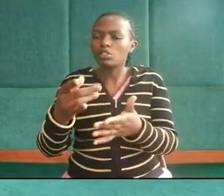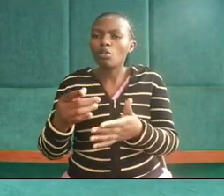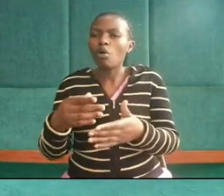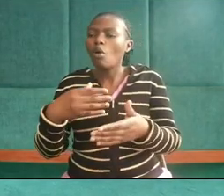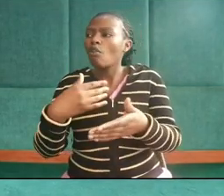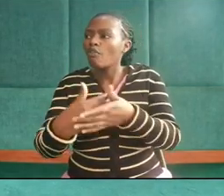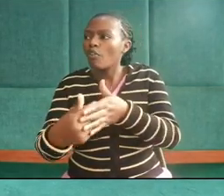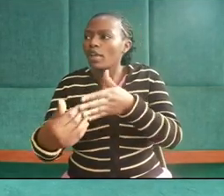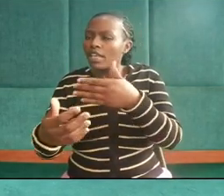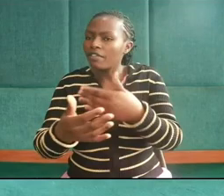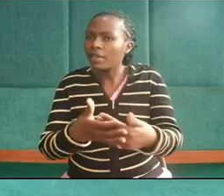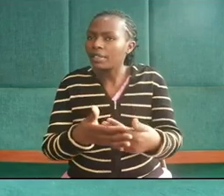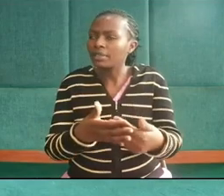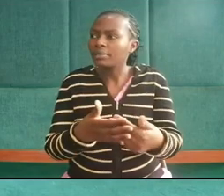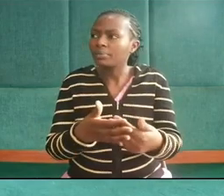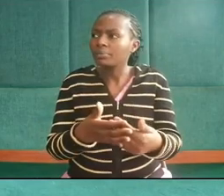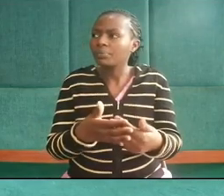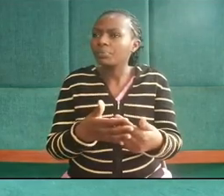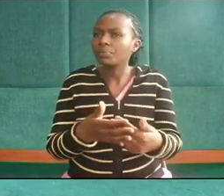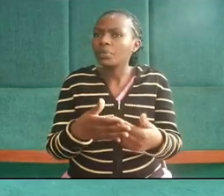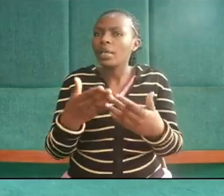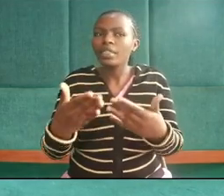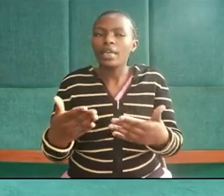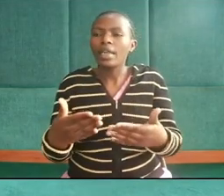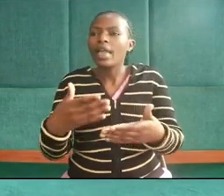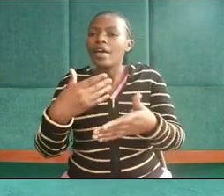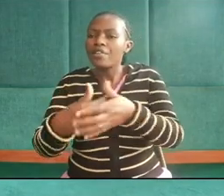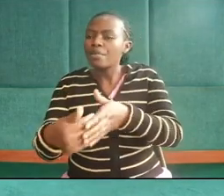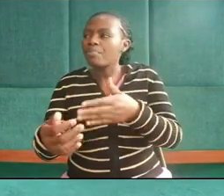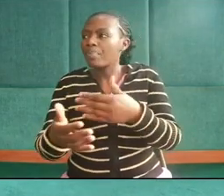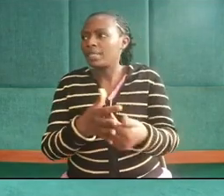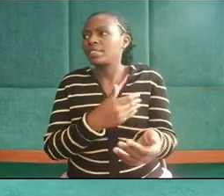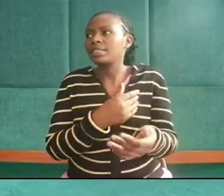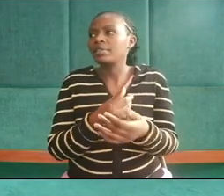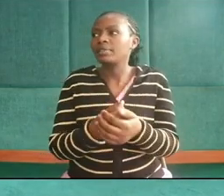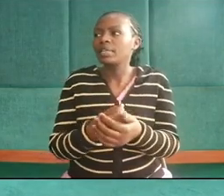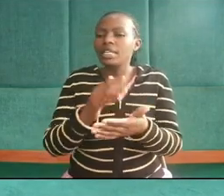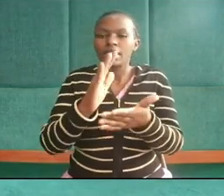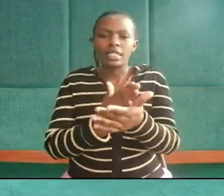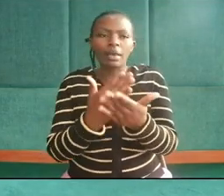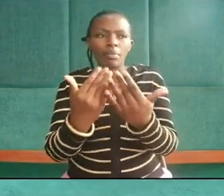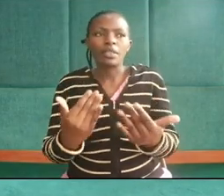Okay, you repent, and then there's something they used to do. They have the